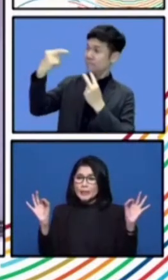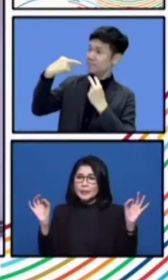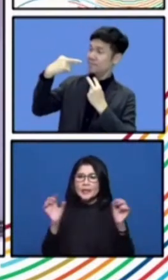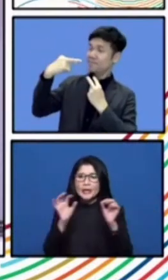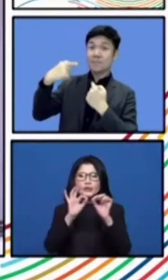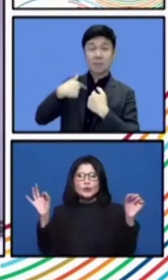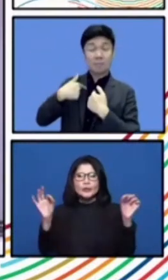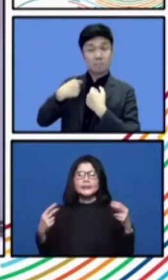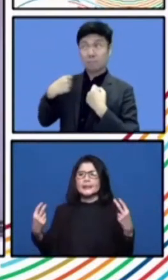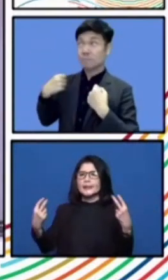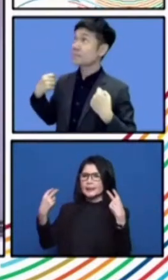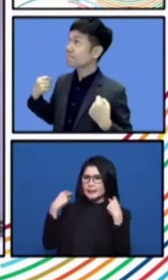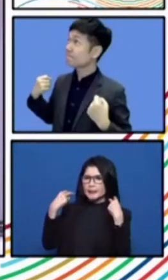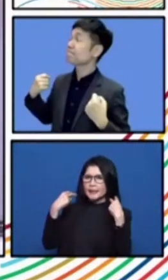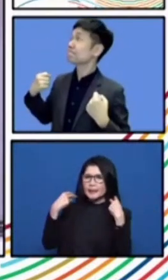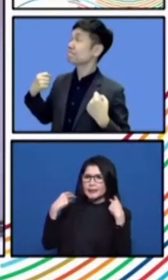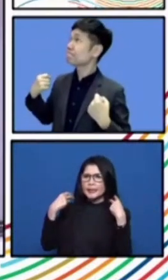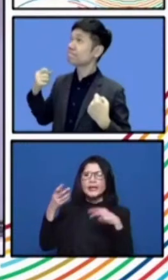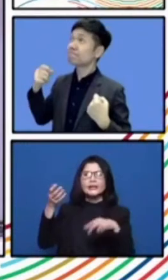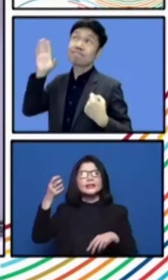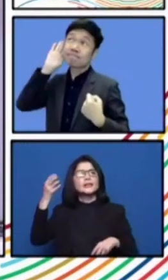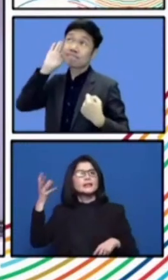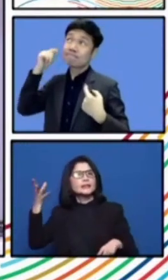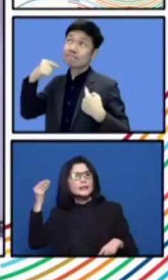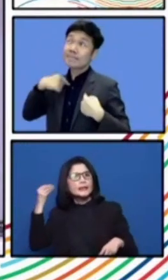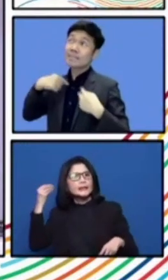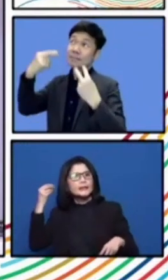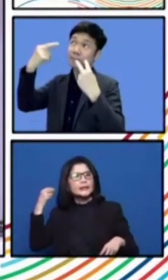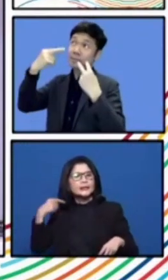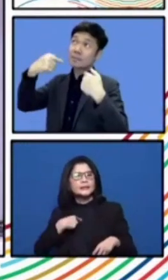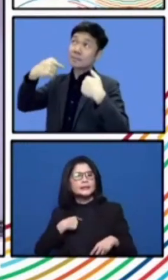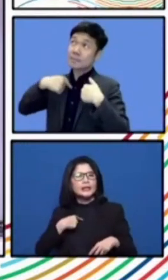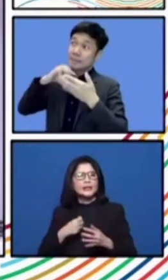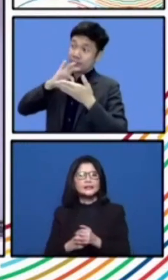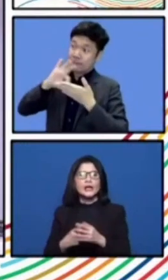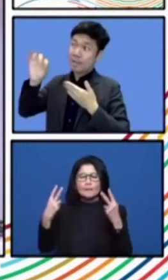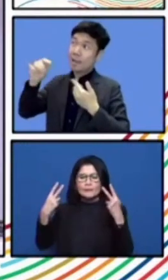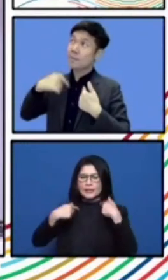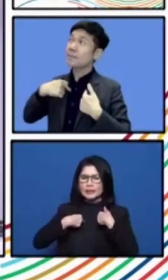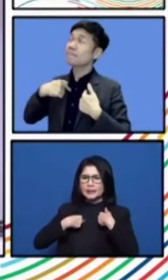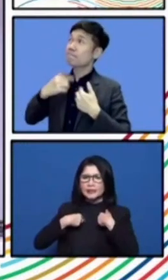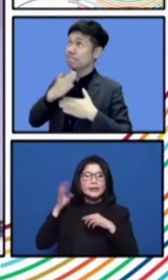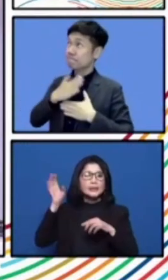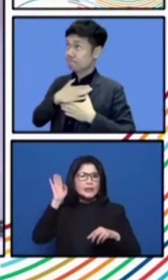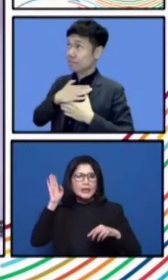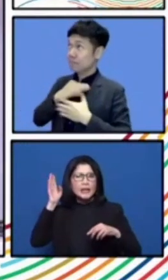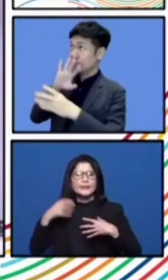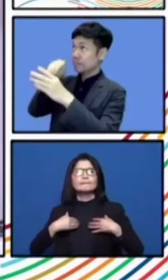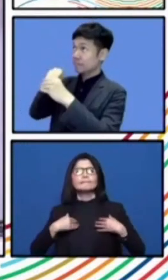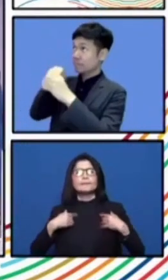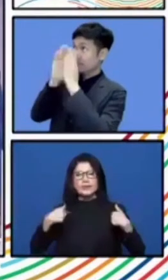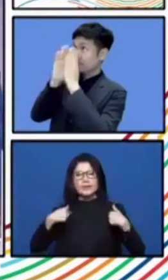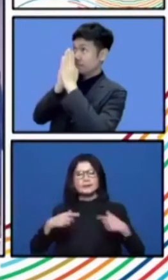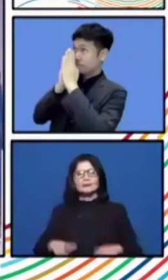heard and we wanted to become accounted therefore you must be involved thank you madam moderator